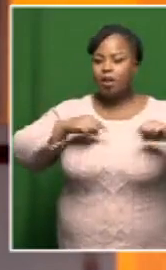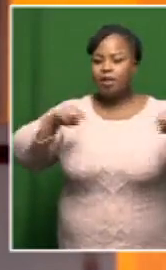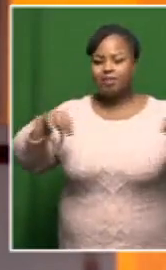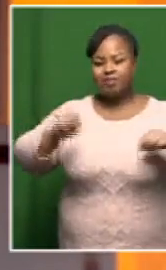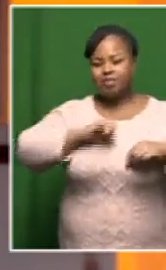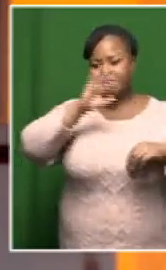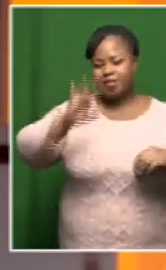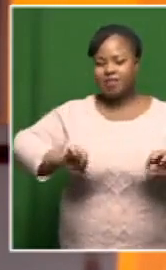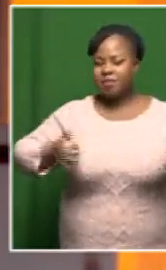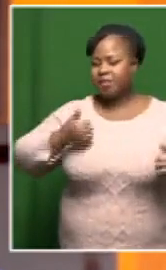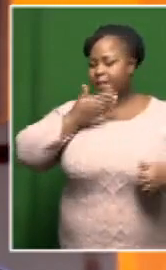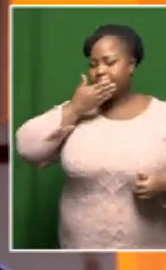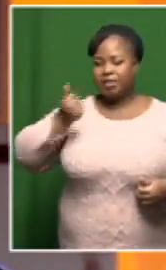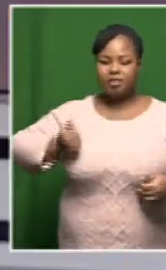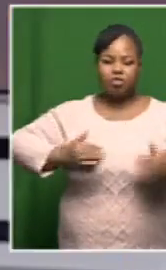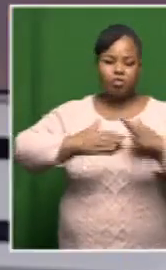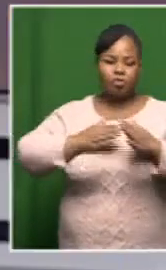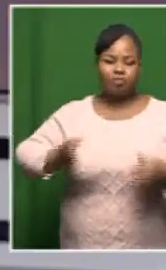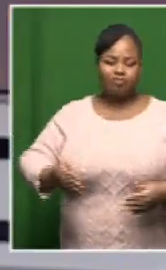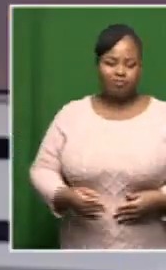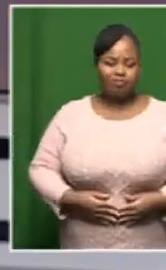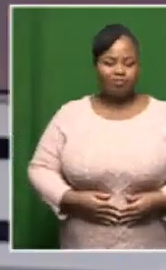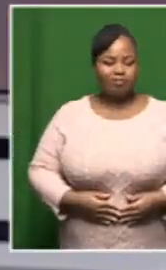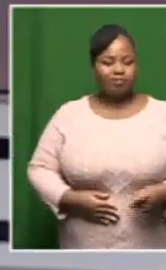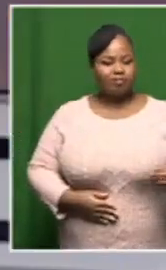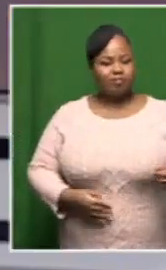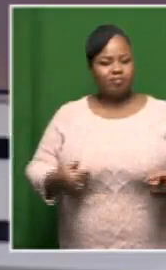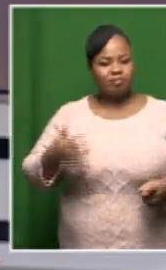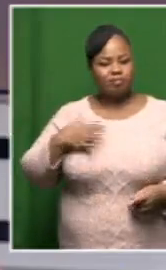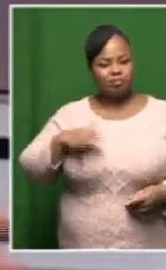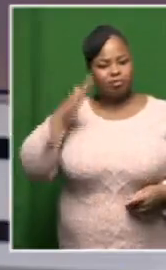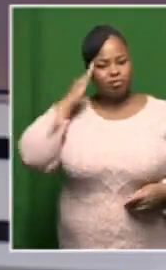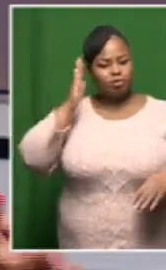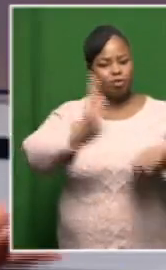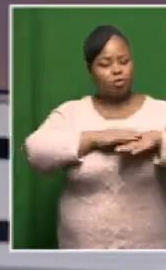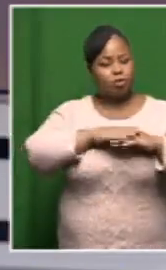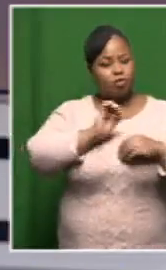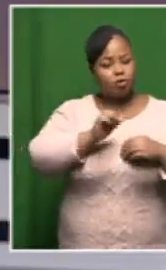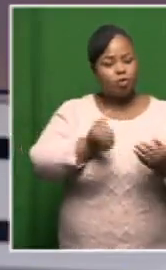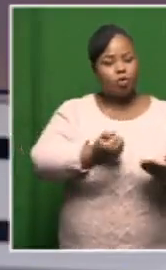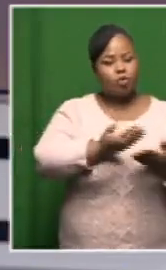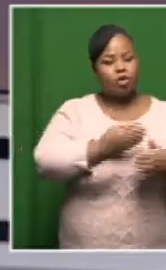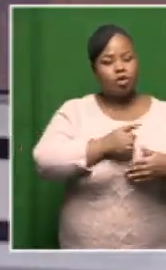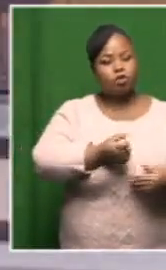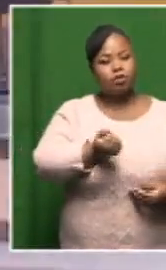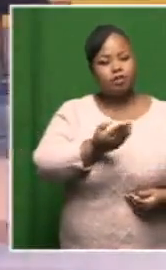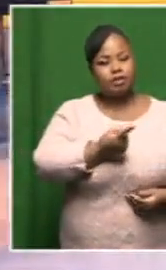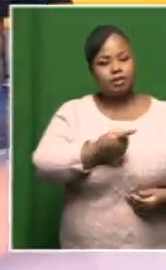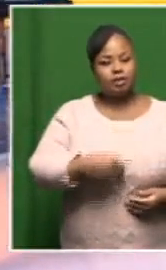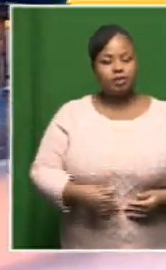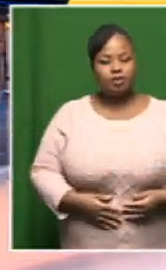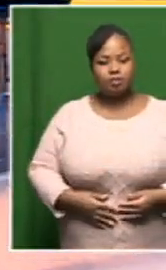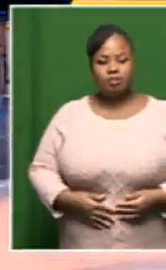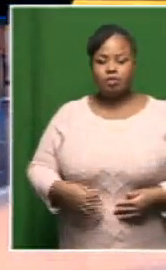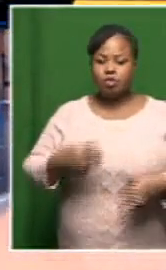South African artists, the best of the best. I'm curious about your work, the work that you submitted. Tell us a little bit about that work. The